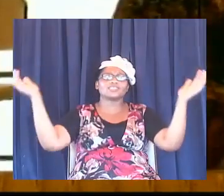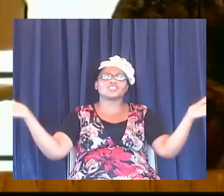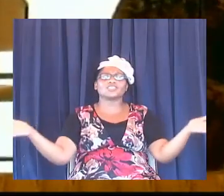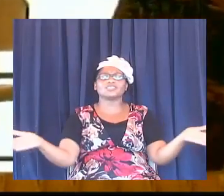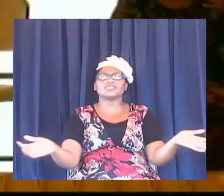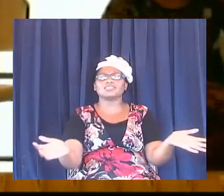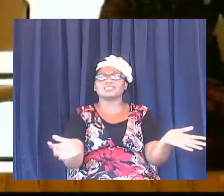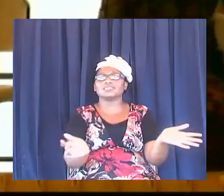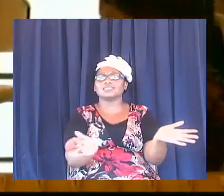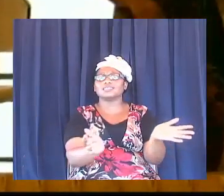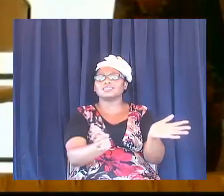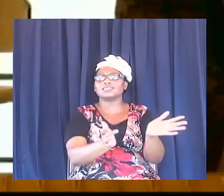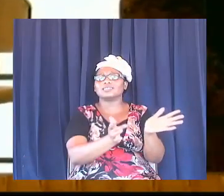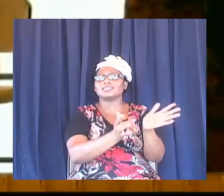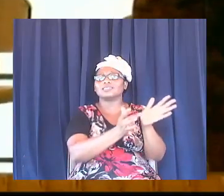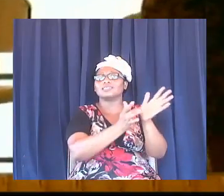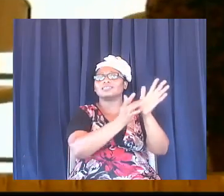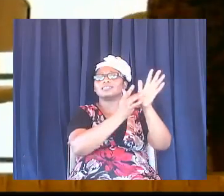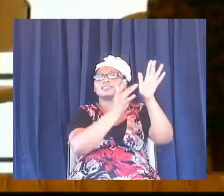Great